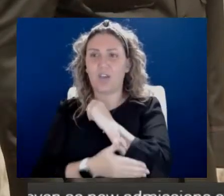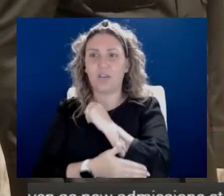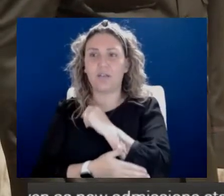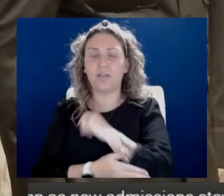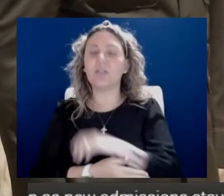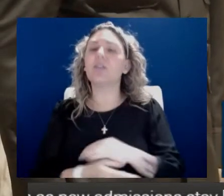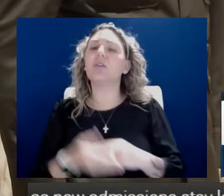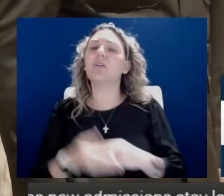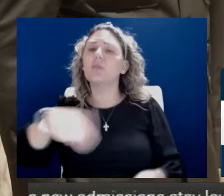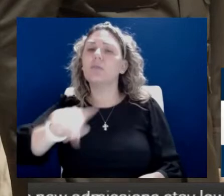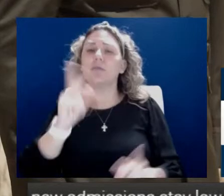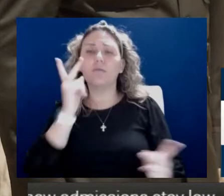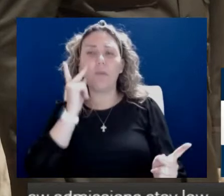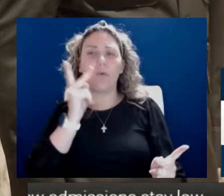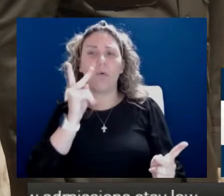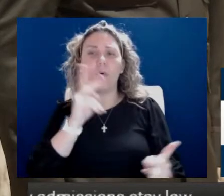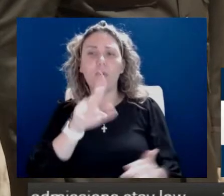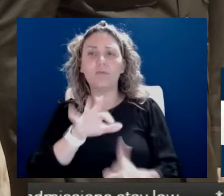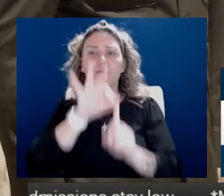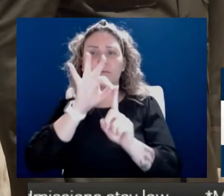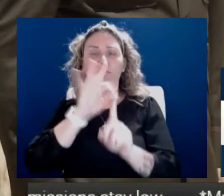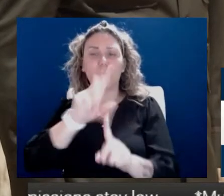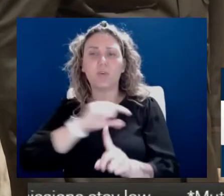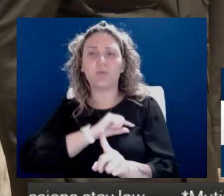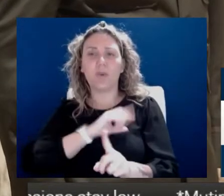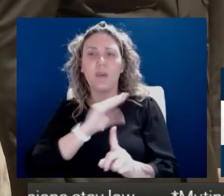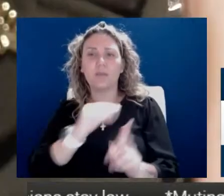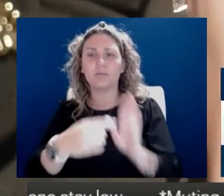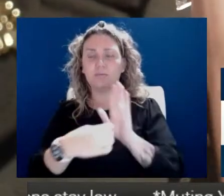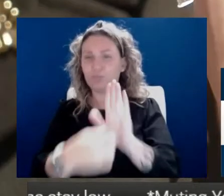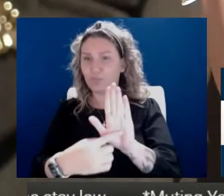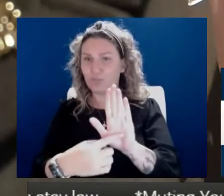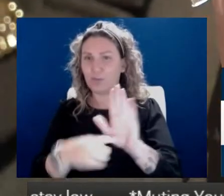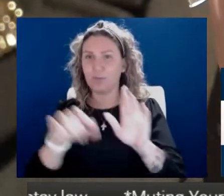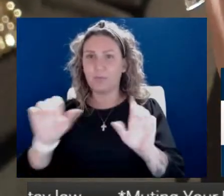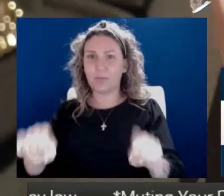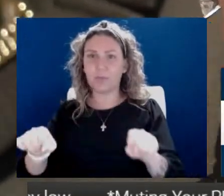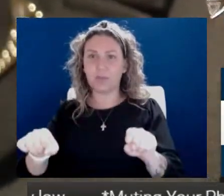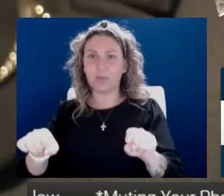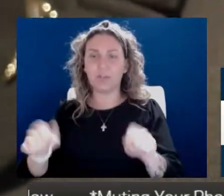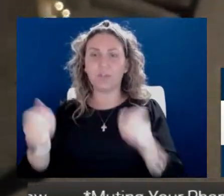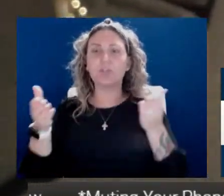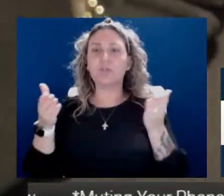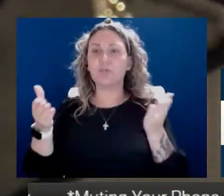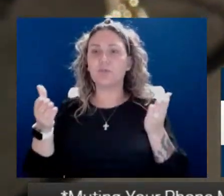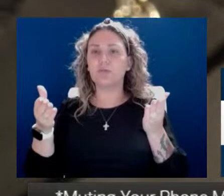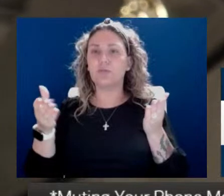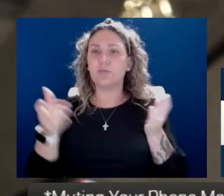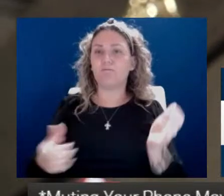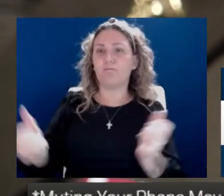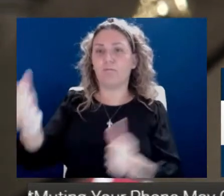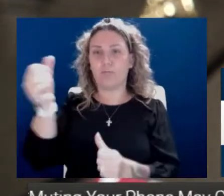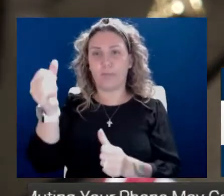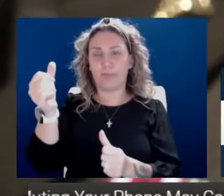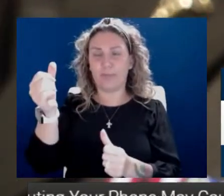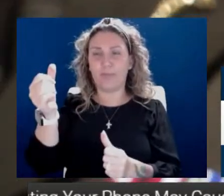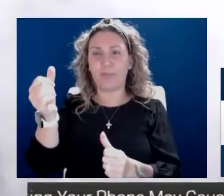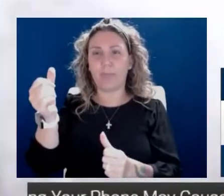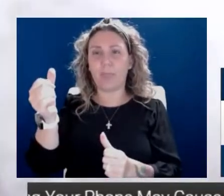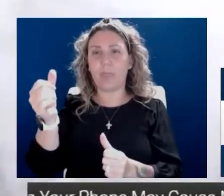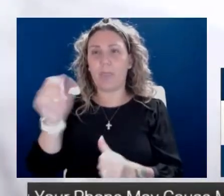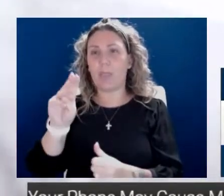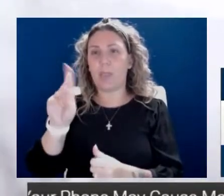qualities and his demonstrated potential to serve in the higher grade, Major Bonte